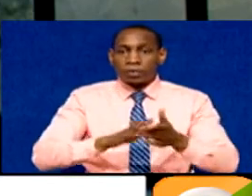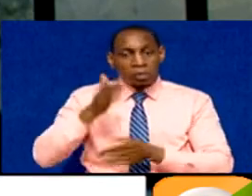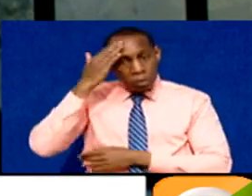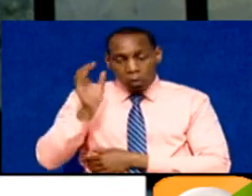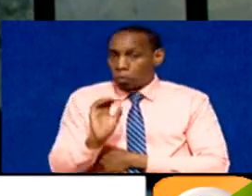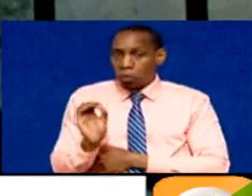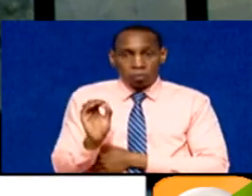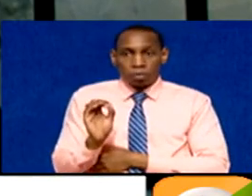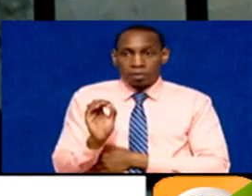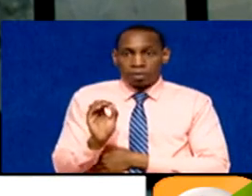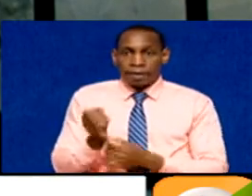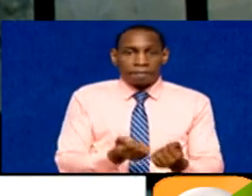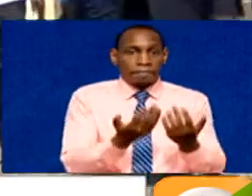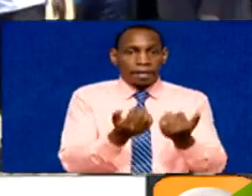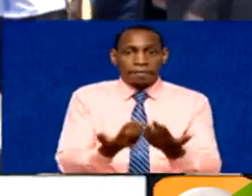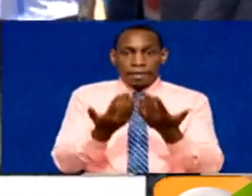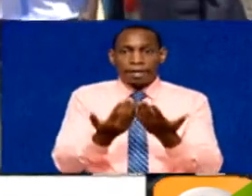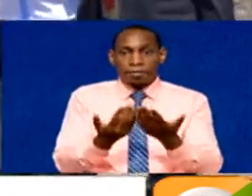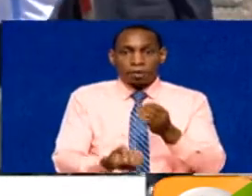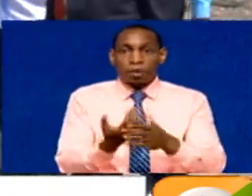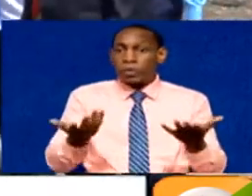hawajui moto inatoka wapi.